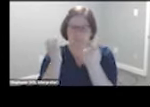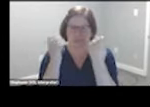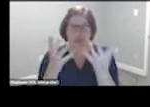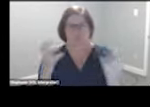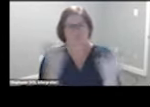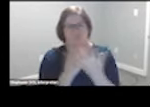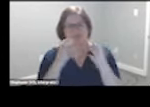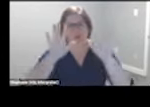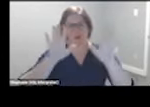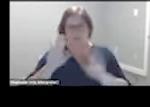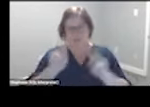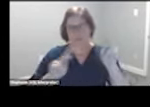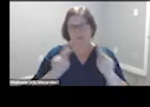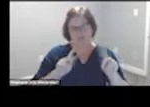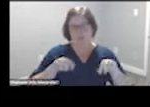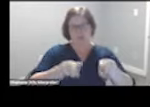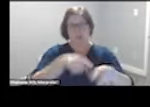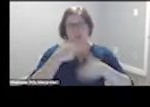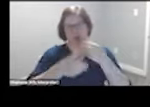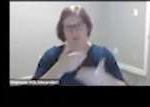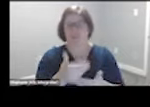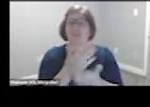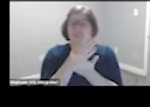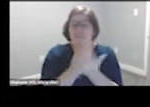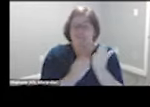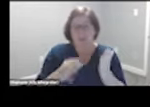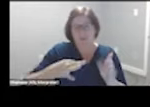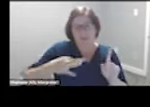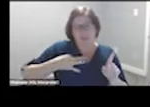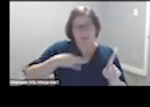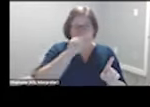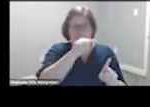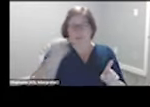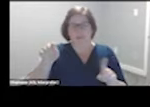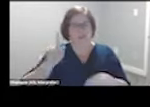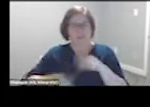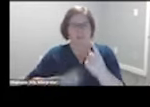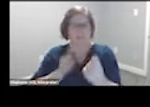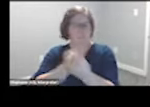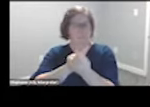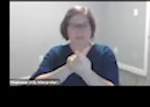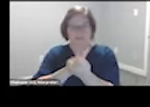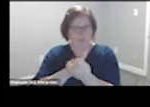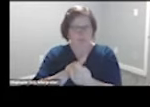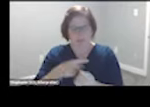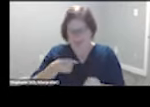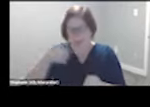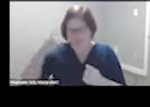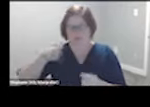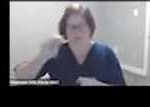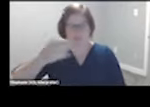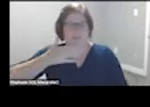way. And some of the candidates, they cannot meet any person because they are just focused on, I should be the best, I should be the